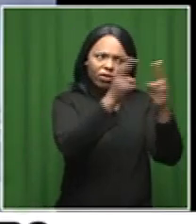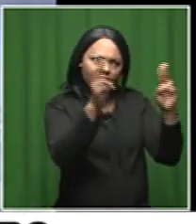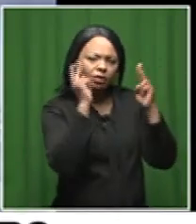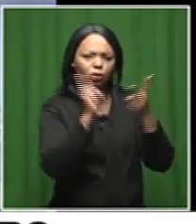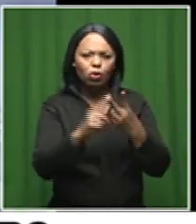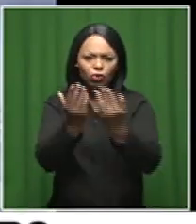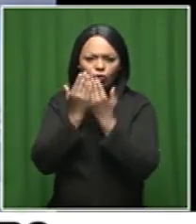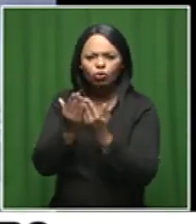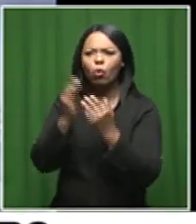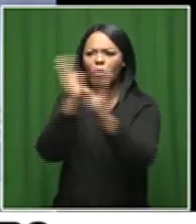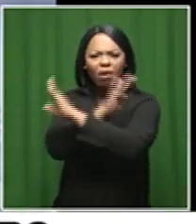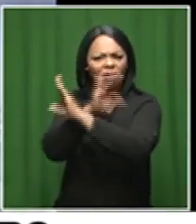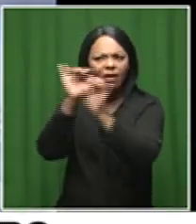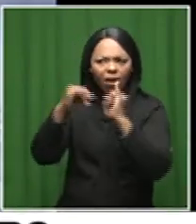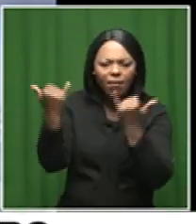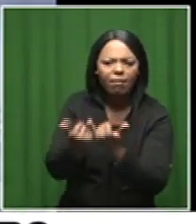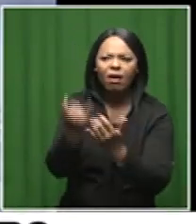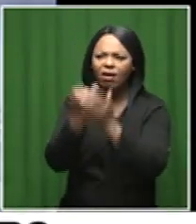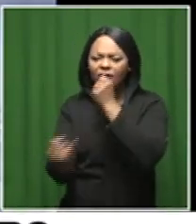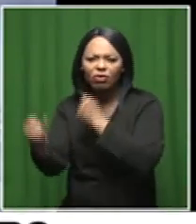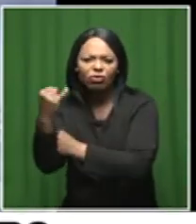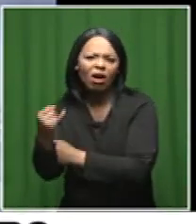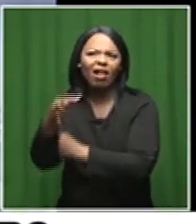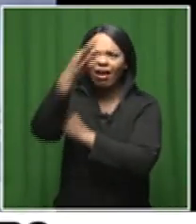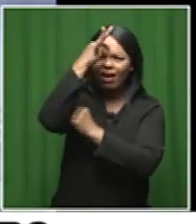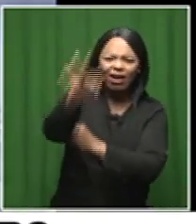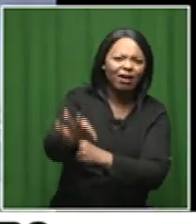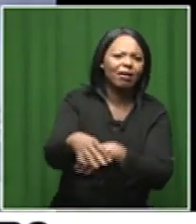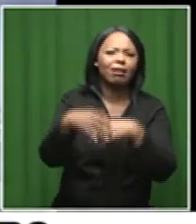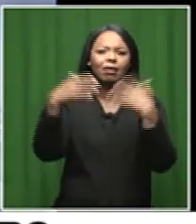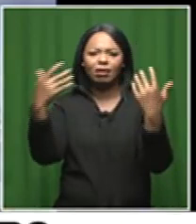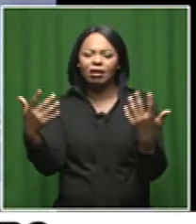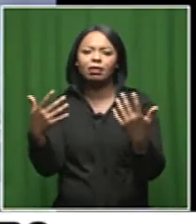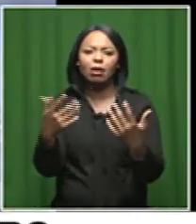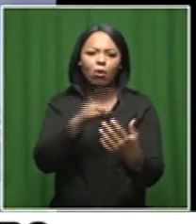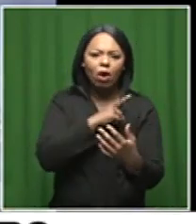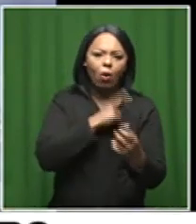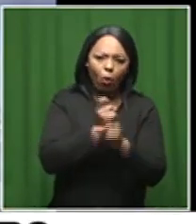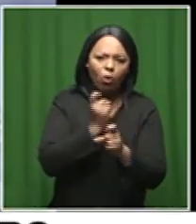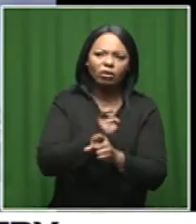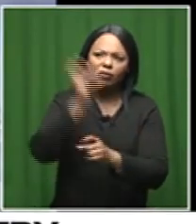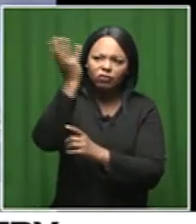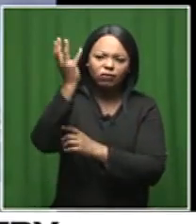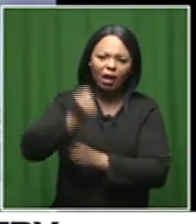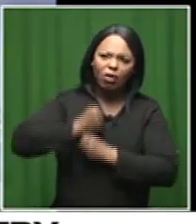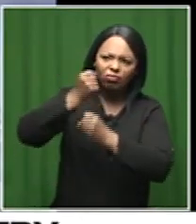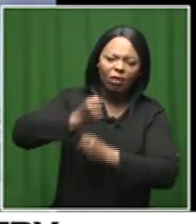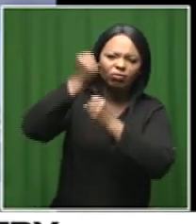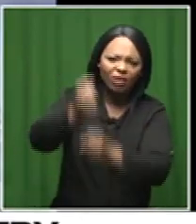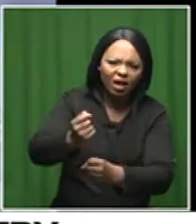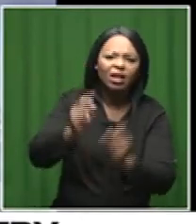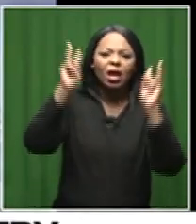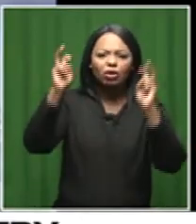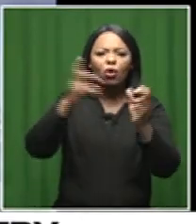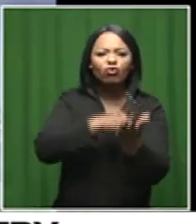companies, individual and private public events to host donor recruitment drives where we can actually go and